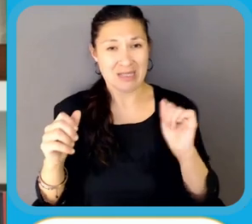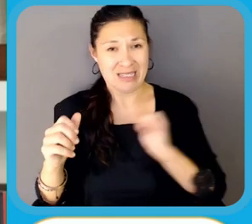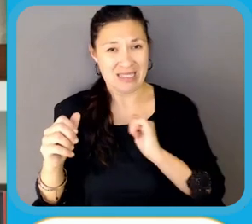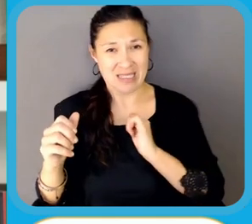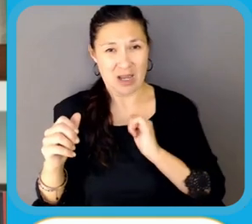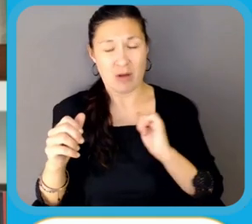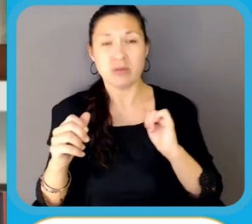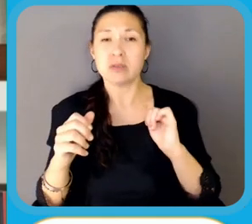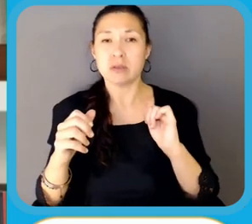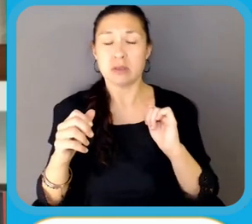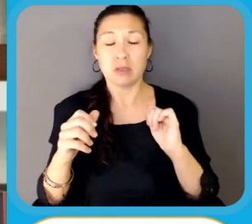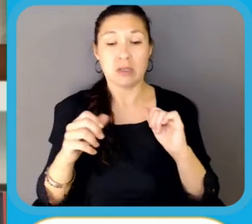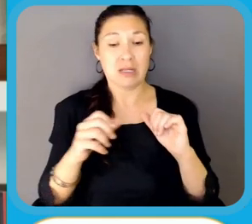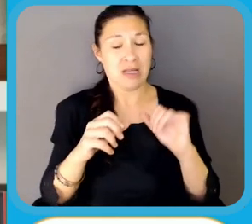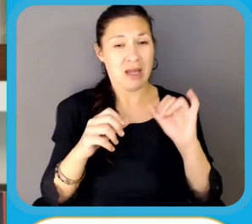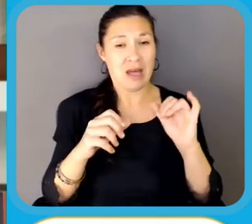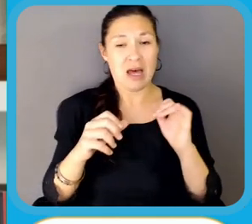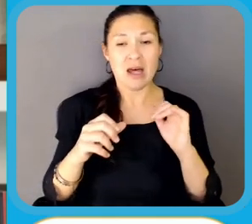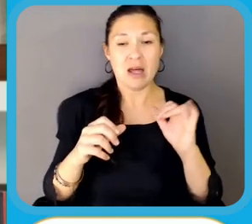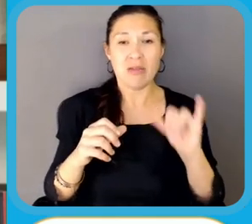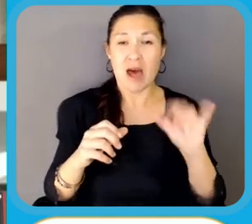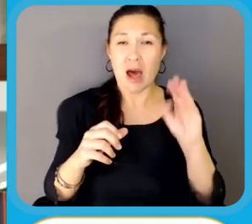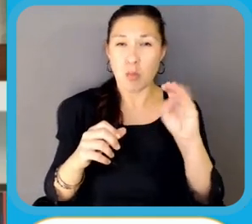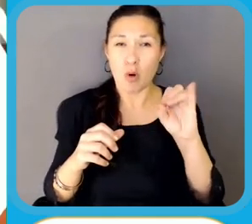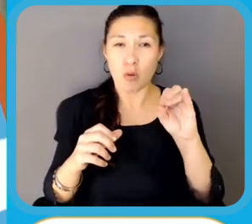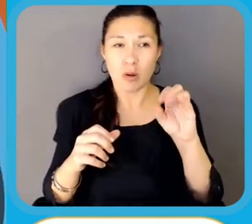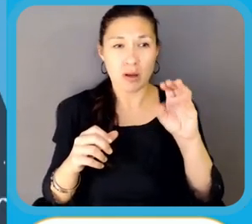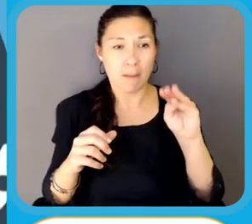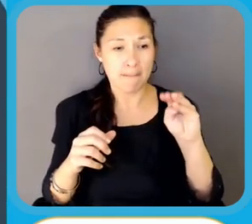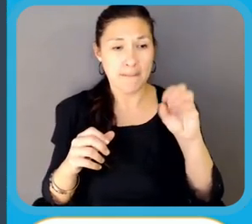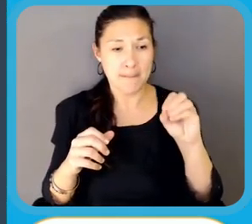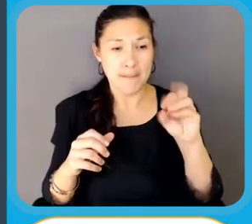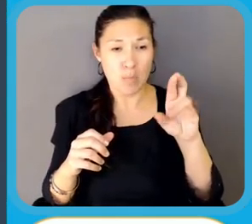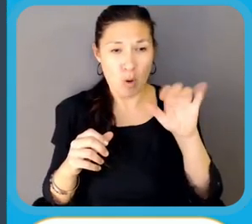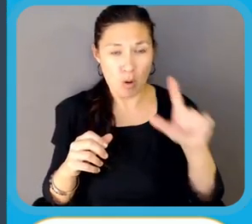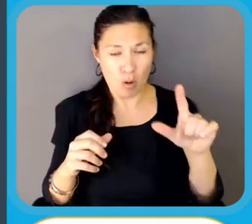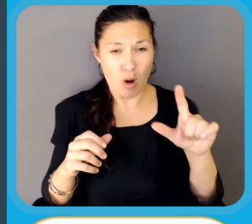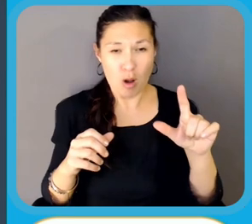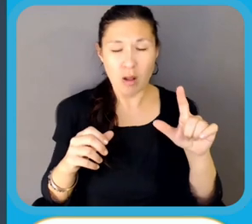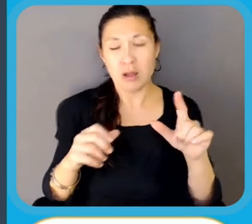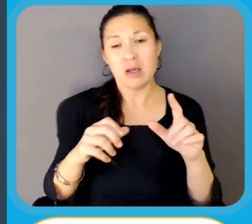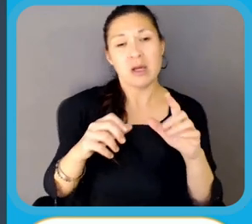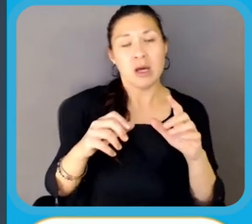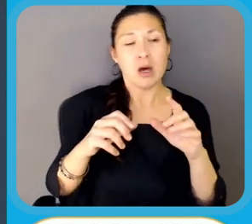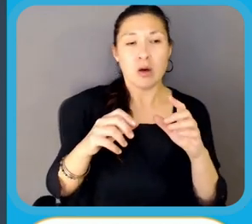towards justice. Si se puede.